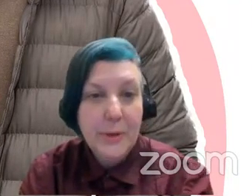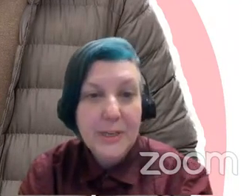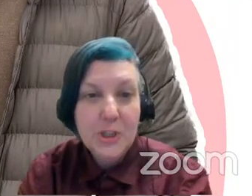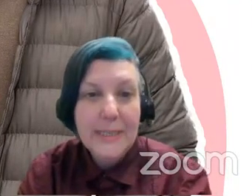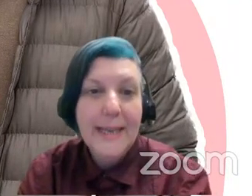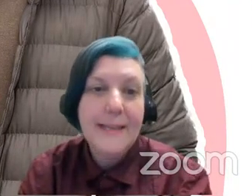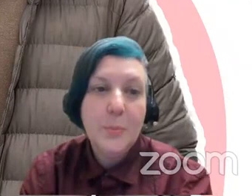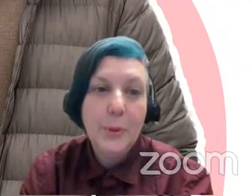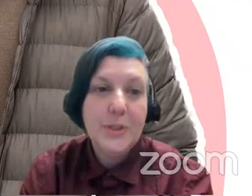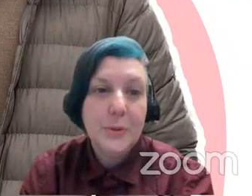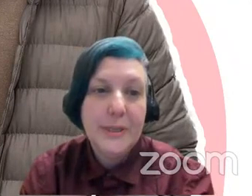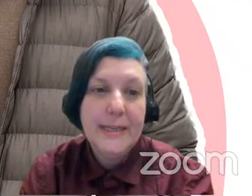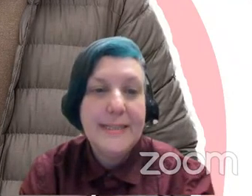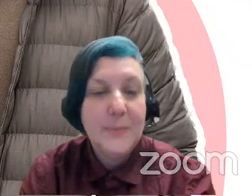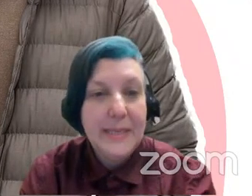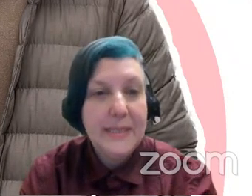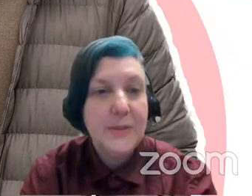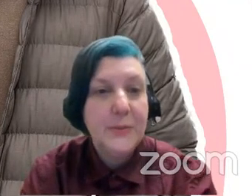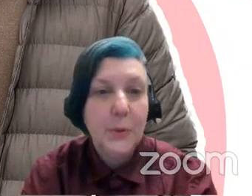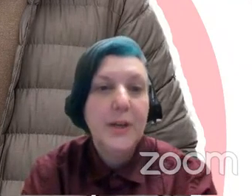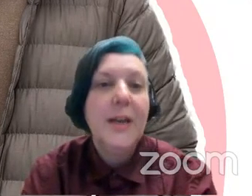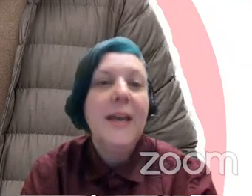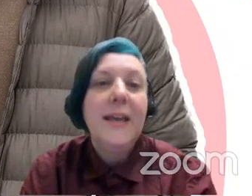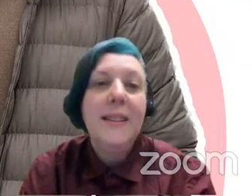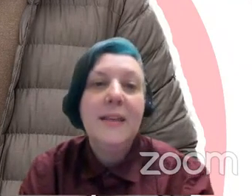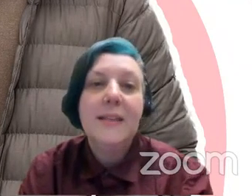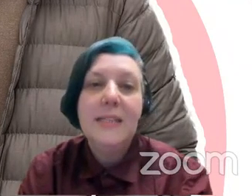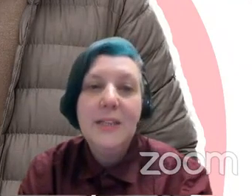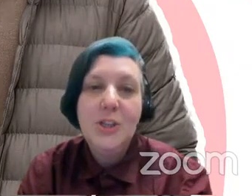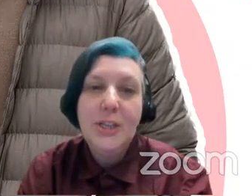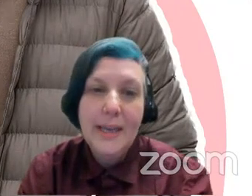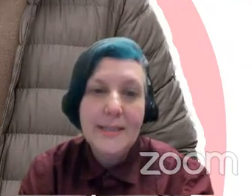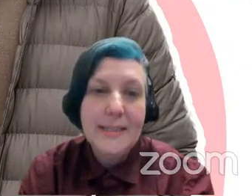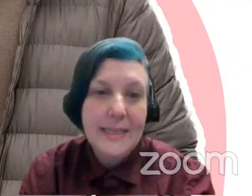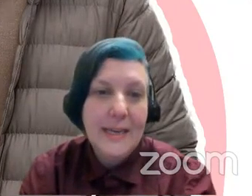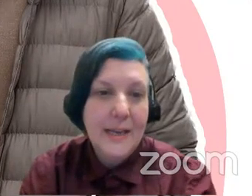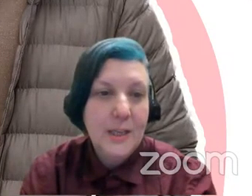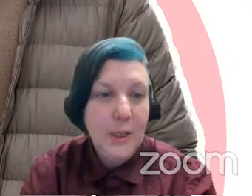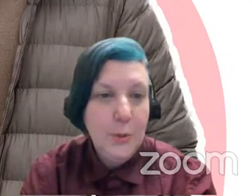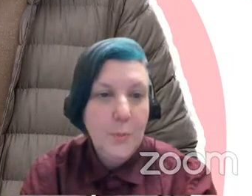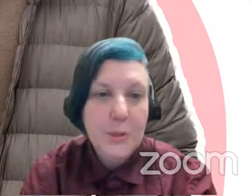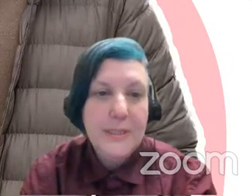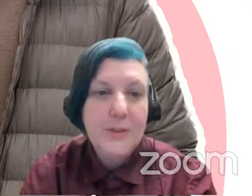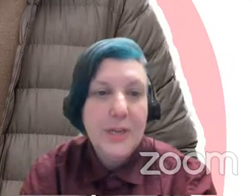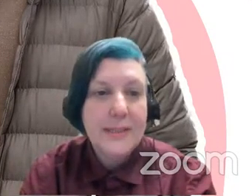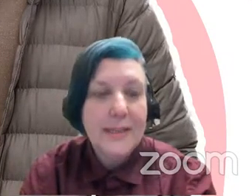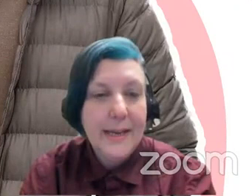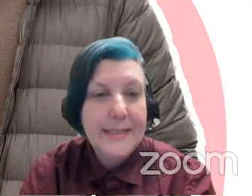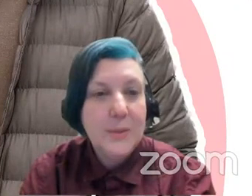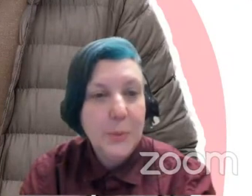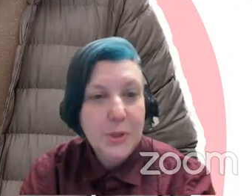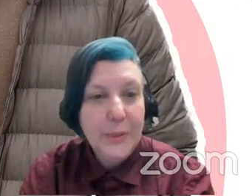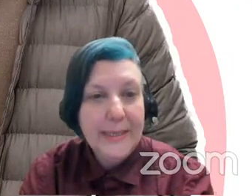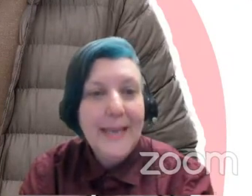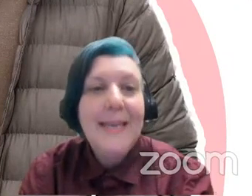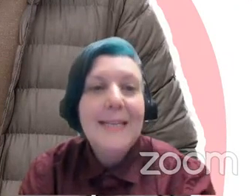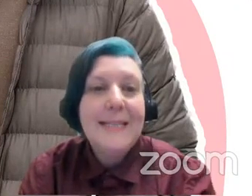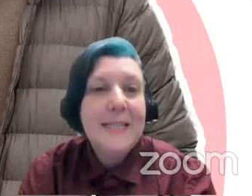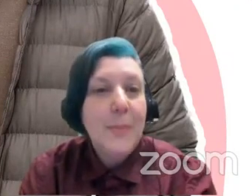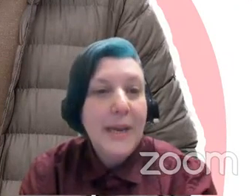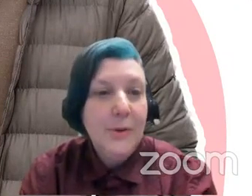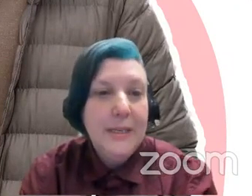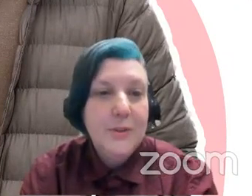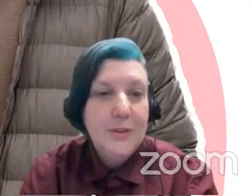curriculum for liberation, and supports organizing spaces for the TG and CIQ community in Jackson Heights and